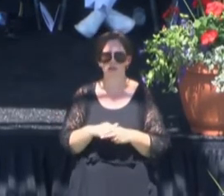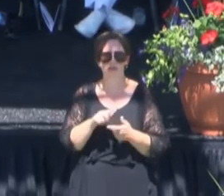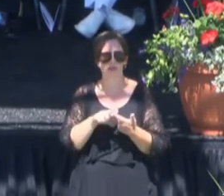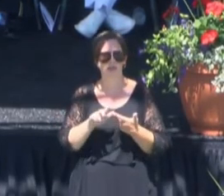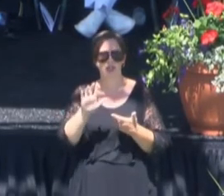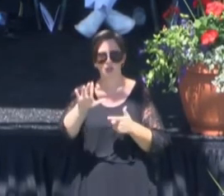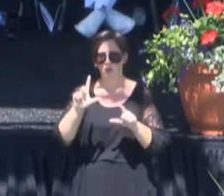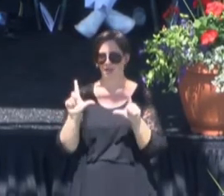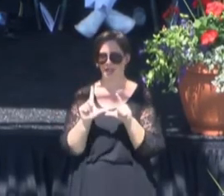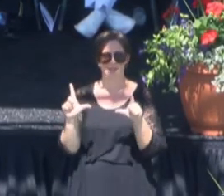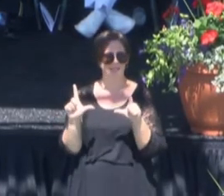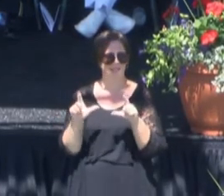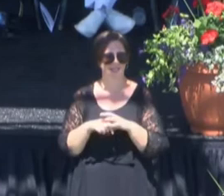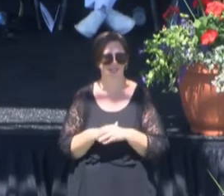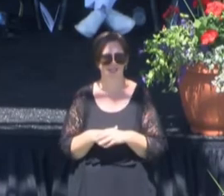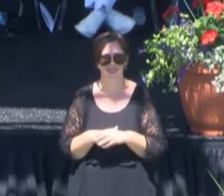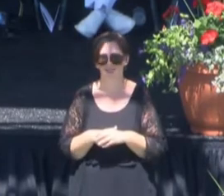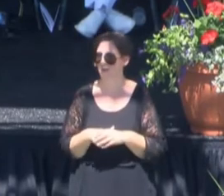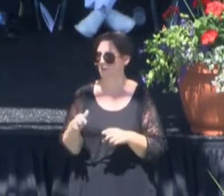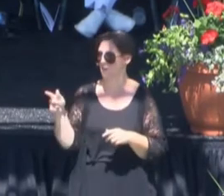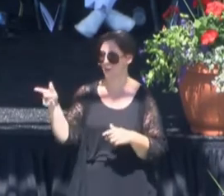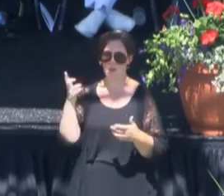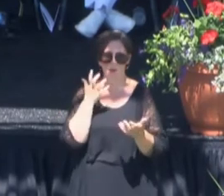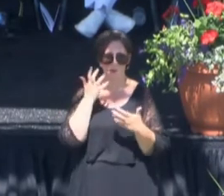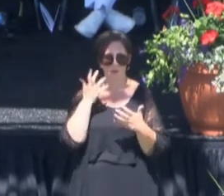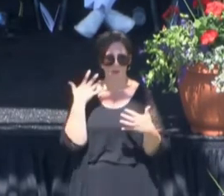your license.